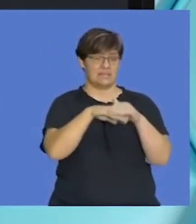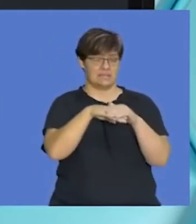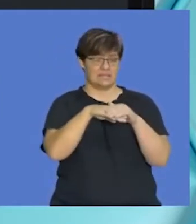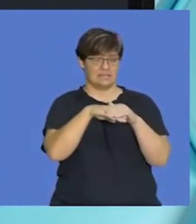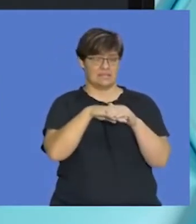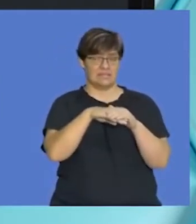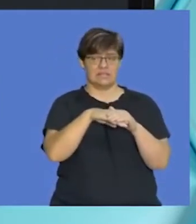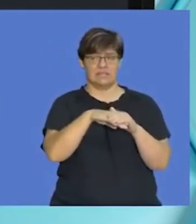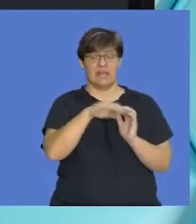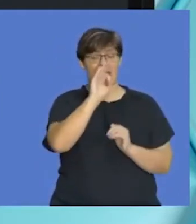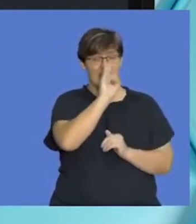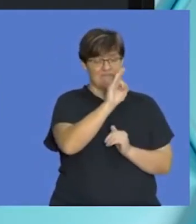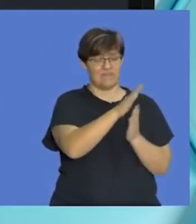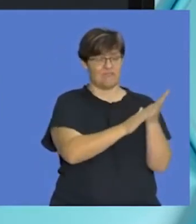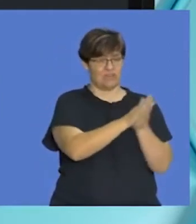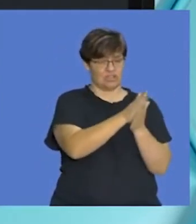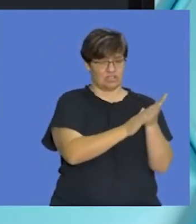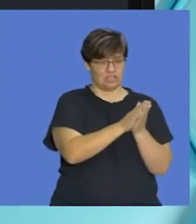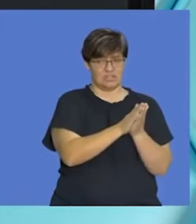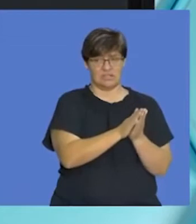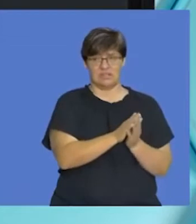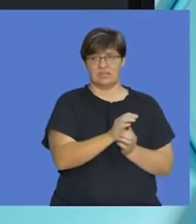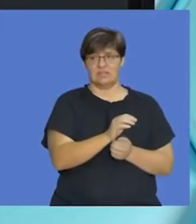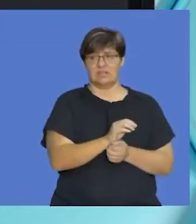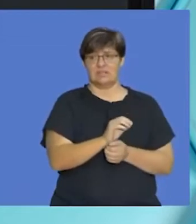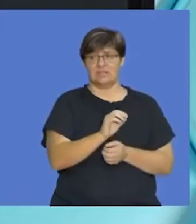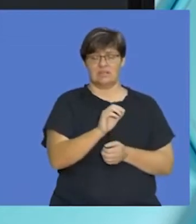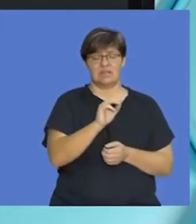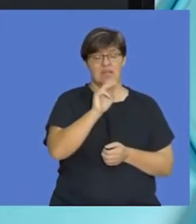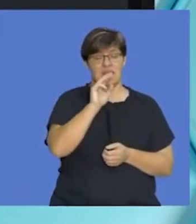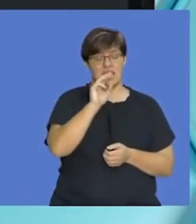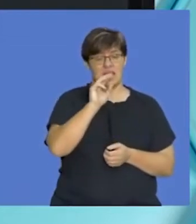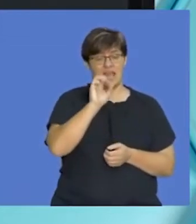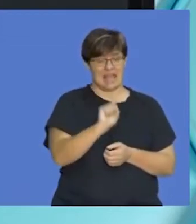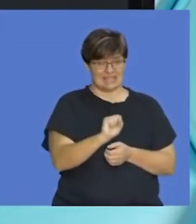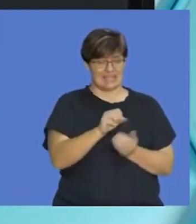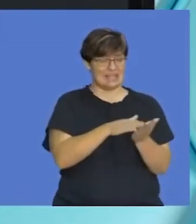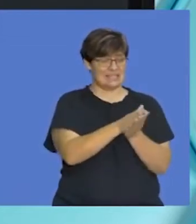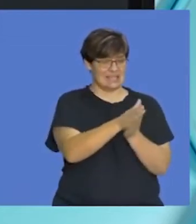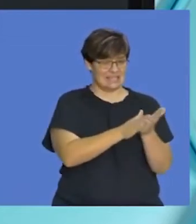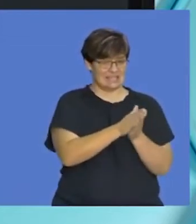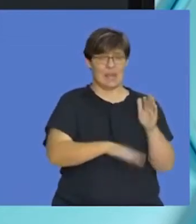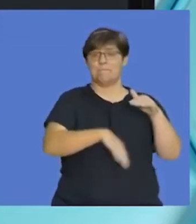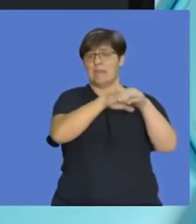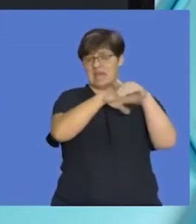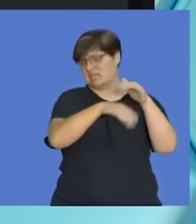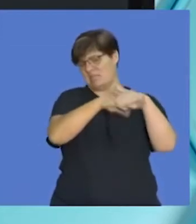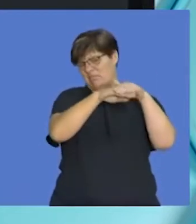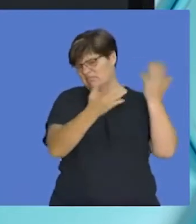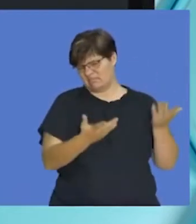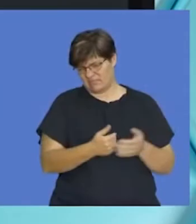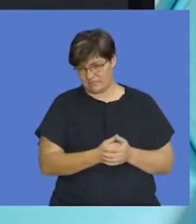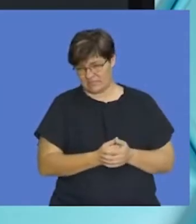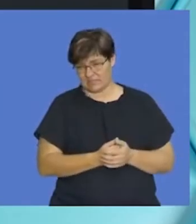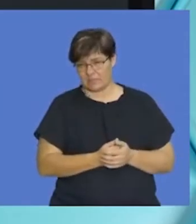maximum, F for friction, little f, S for static, max for